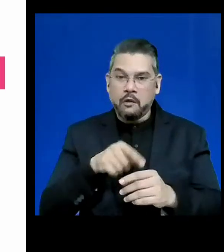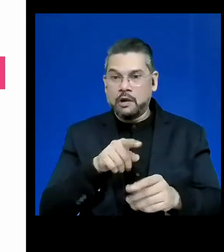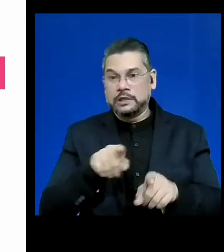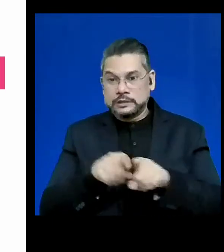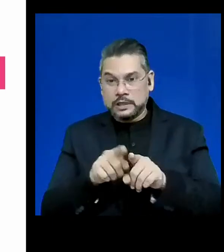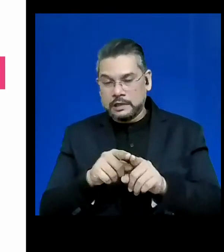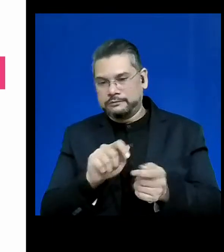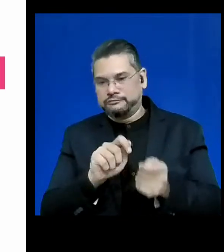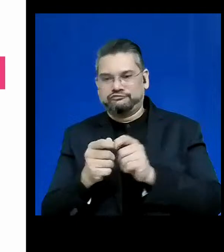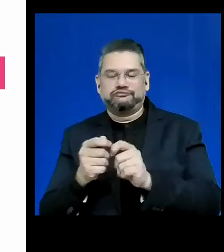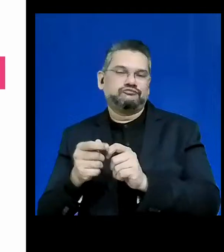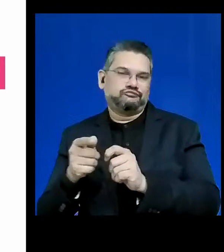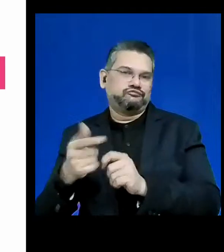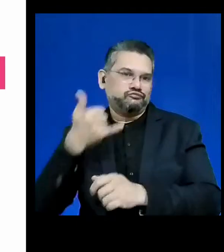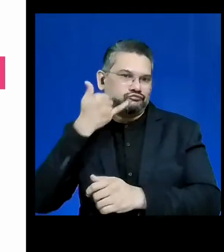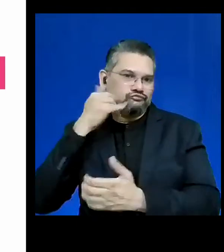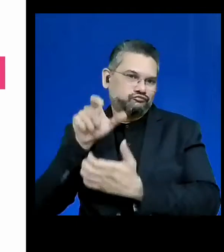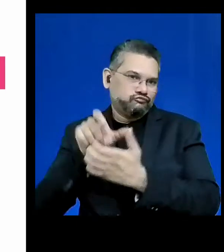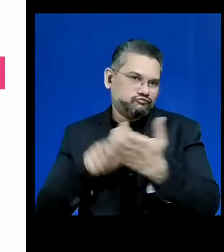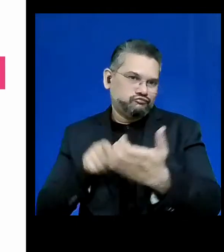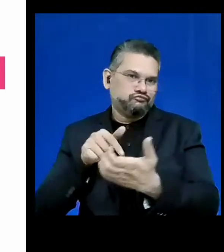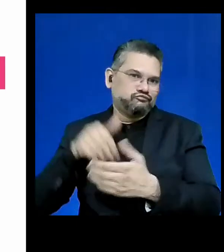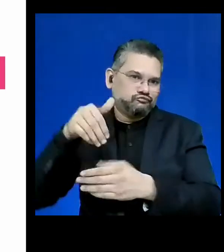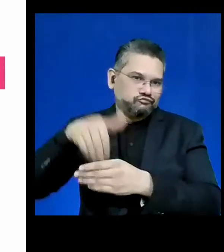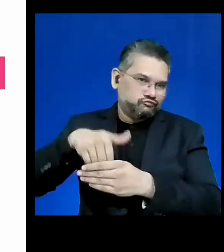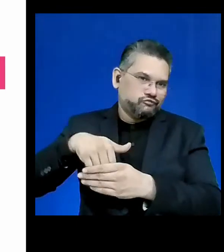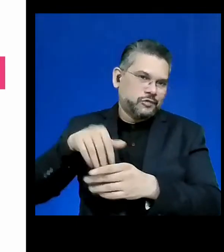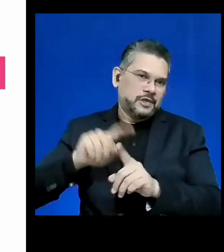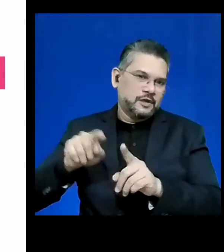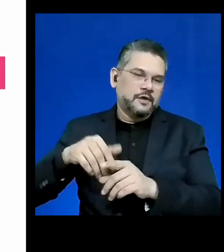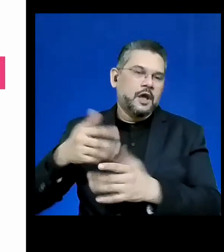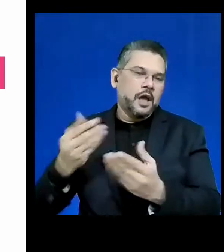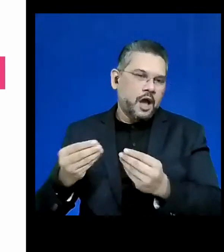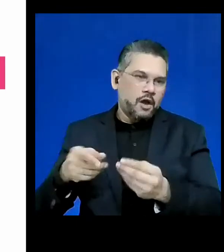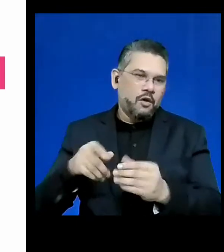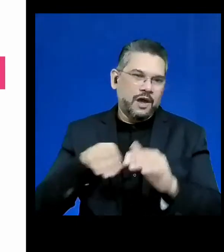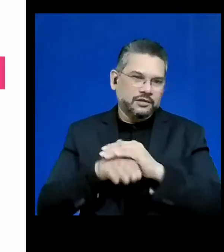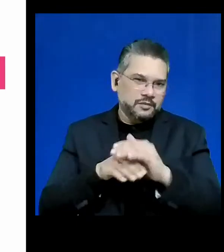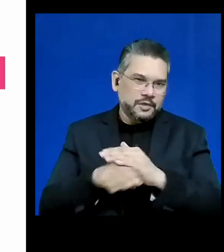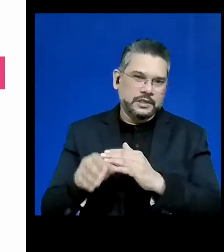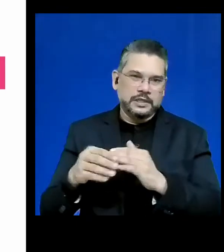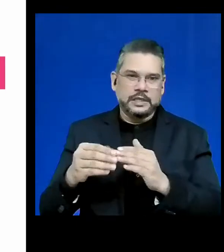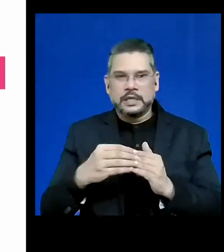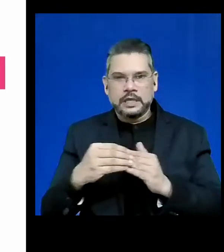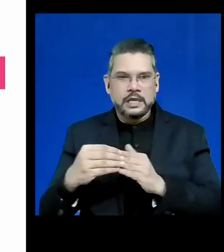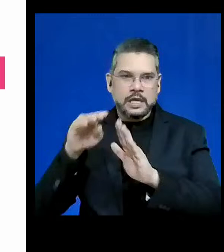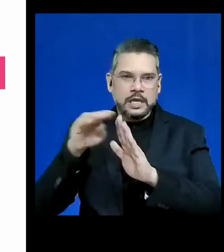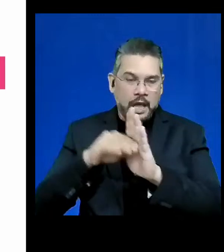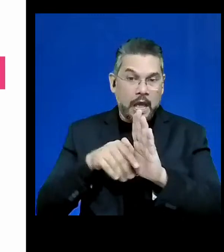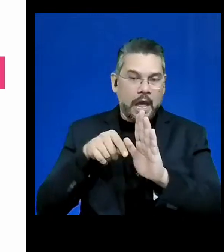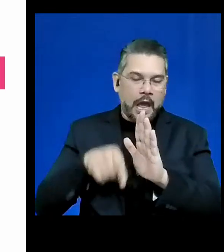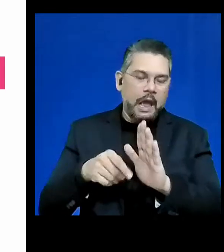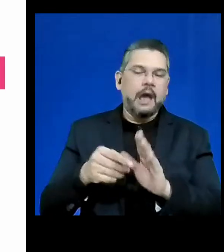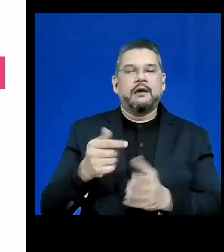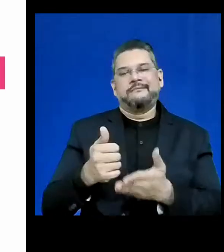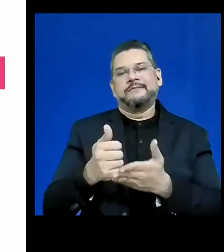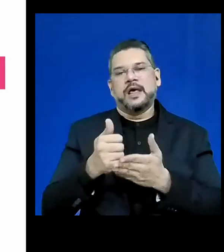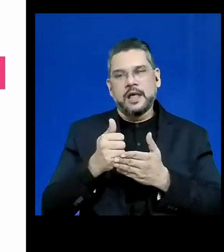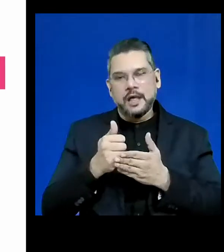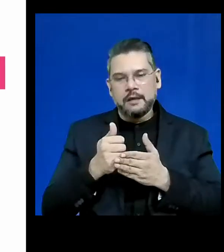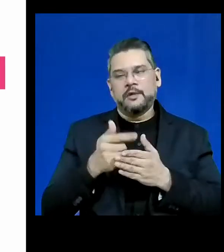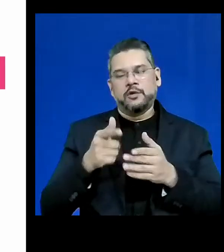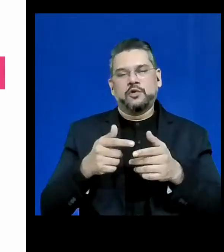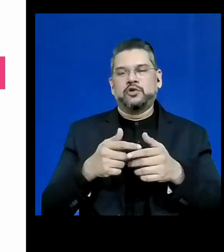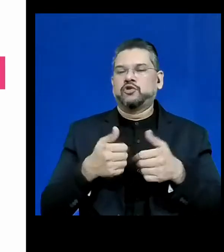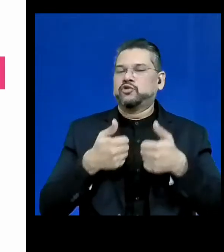being updated. The mobile content accessibility guidelines developed by events in the meantime actually do provide a lot of